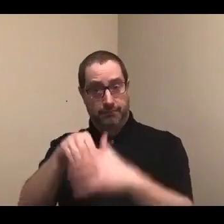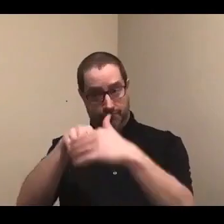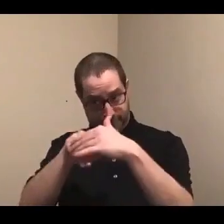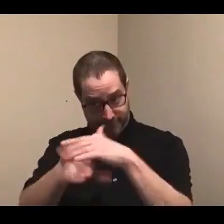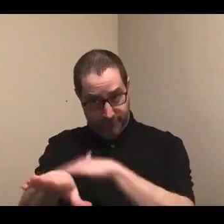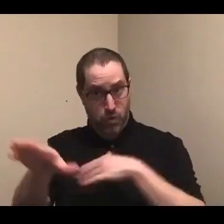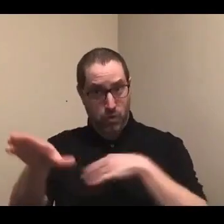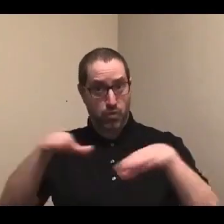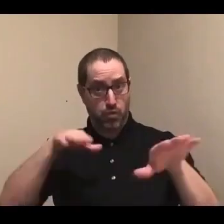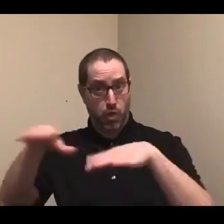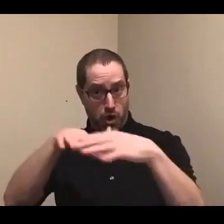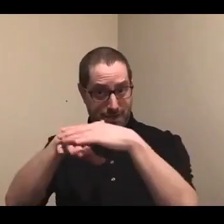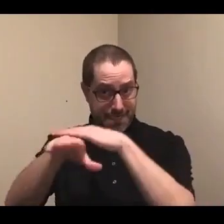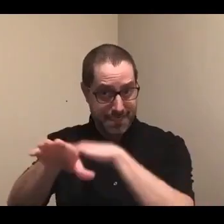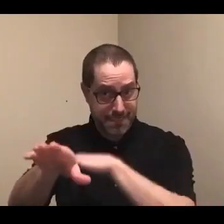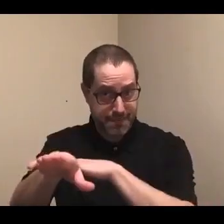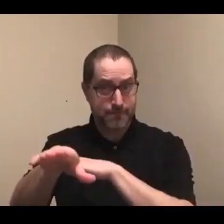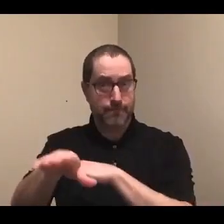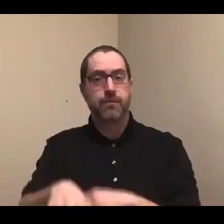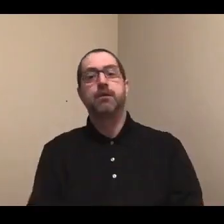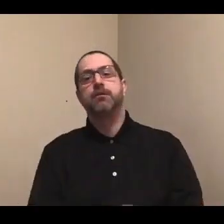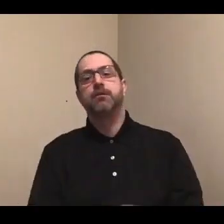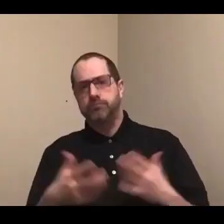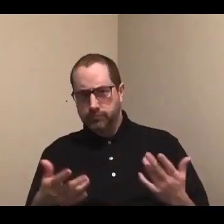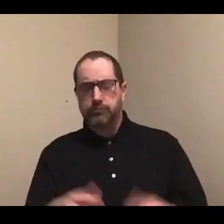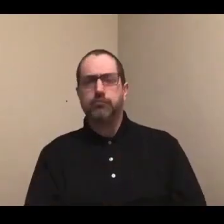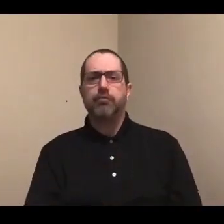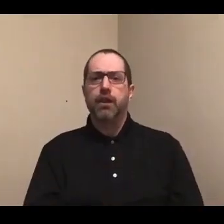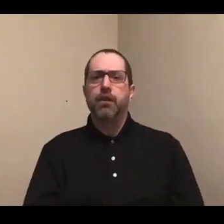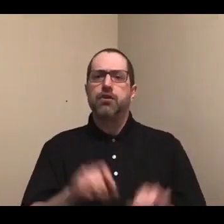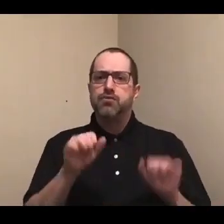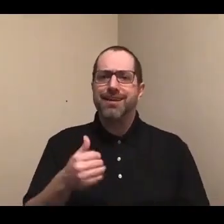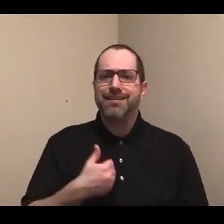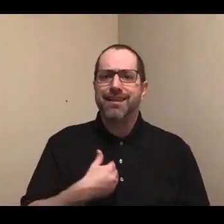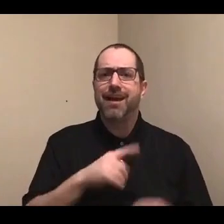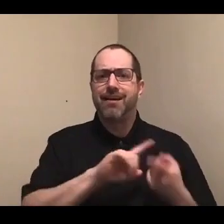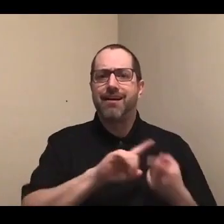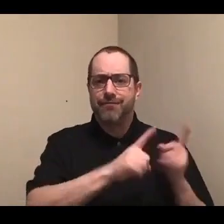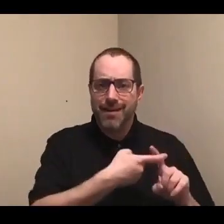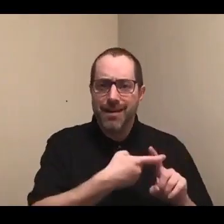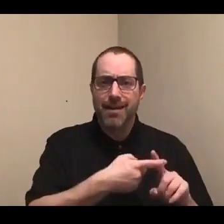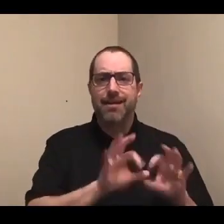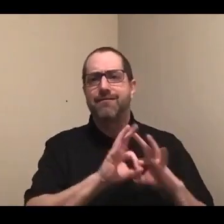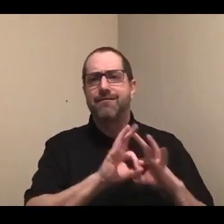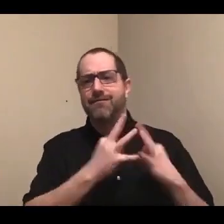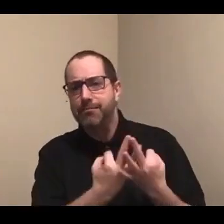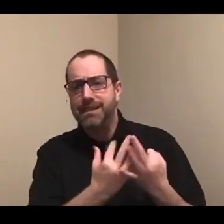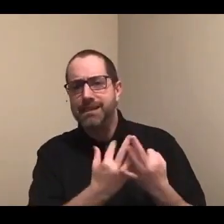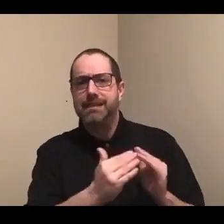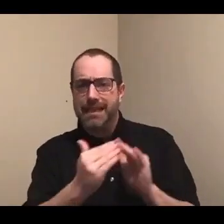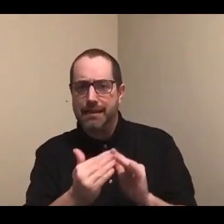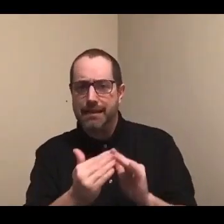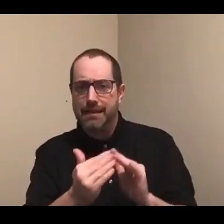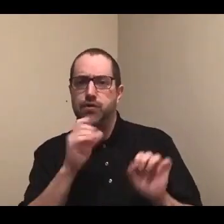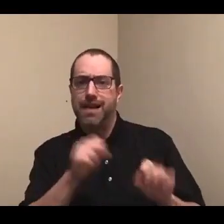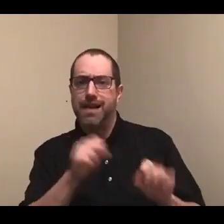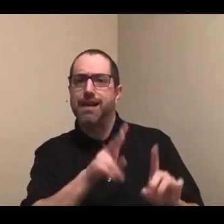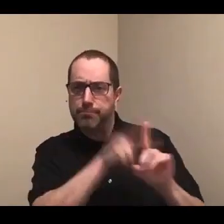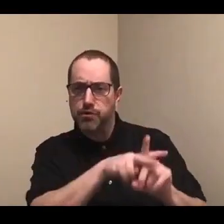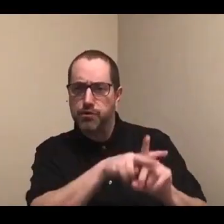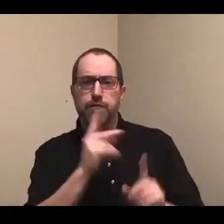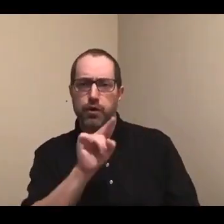you could have a family member or a friend or a neighbor reach out and do that for you and be able to do that as long as they have your information of your birth date and your health